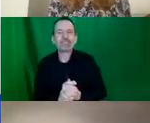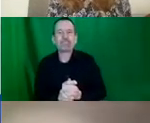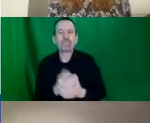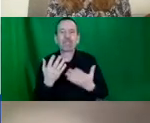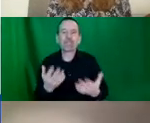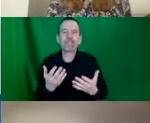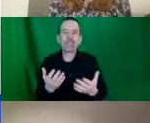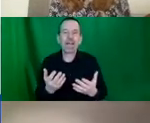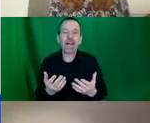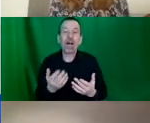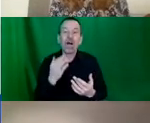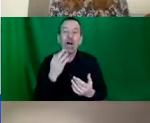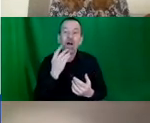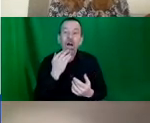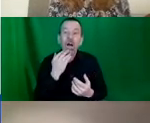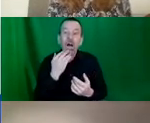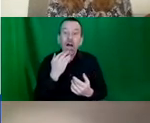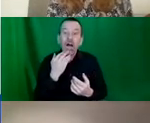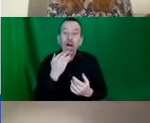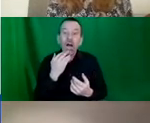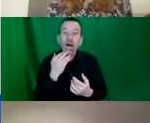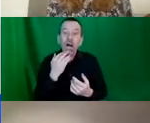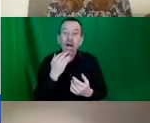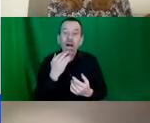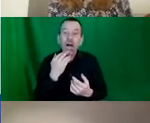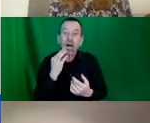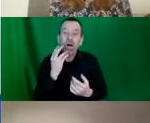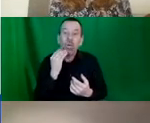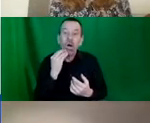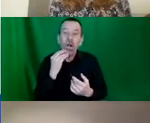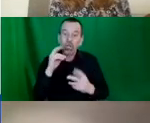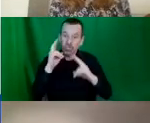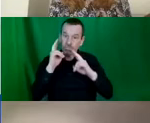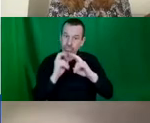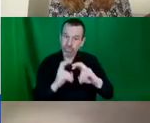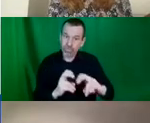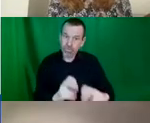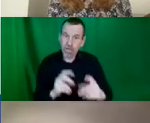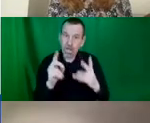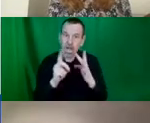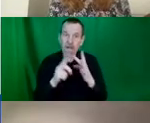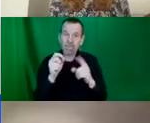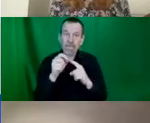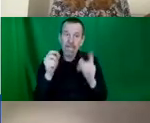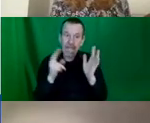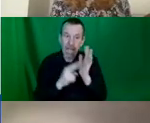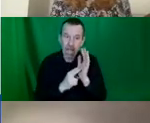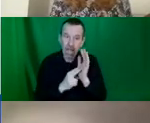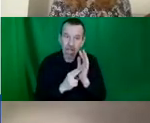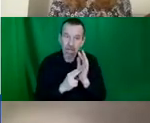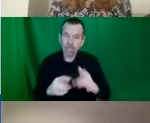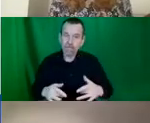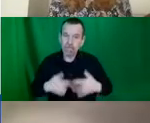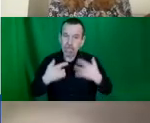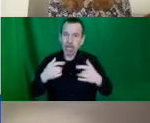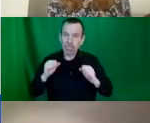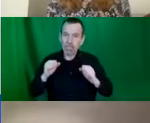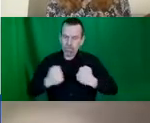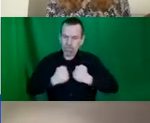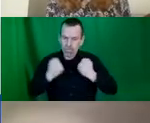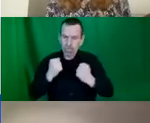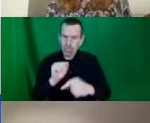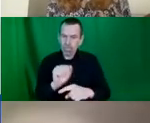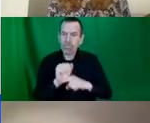on the topic, I learned an awful lot through researching IPM and talking to experienced members of the team. I have felt my preventive conservation knowledge